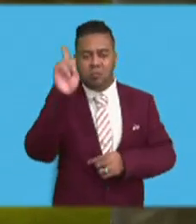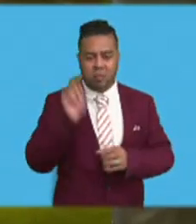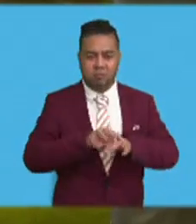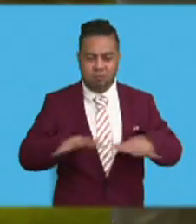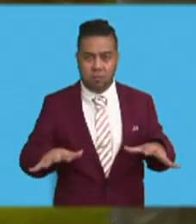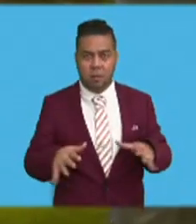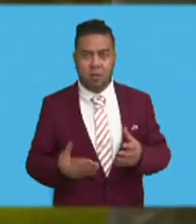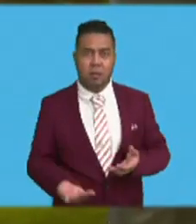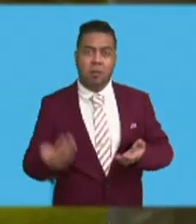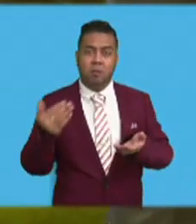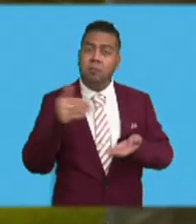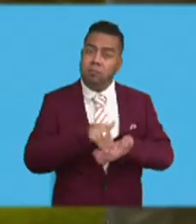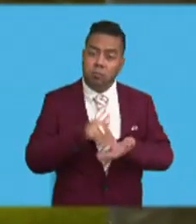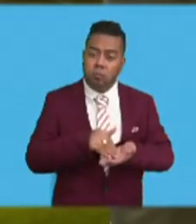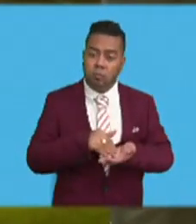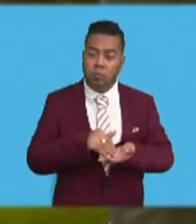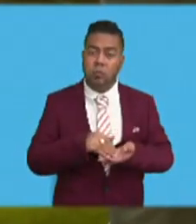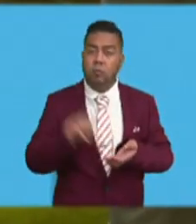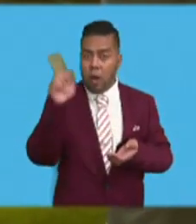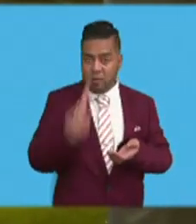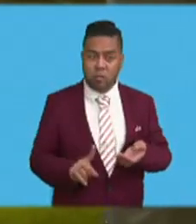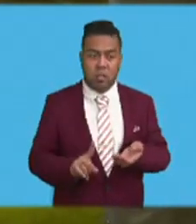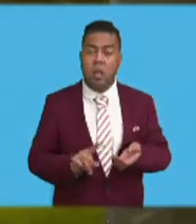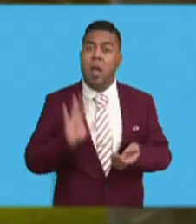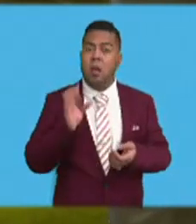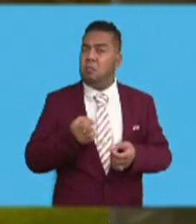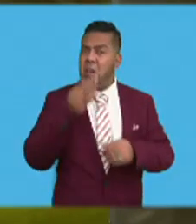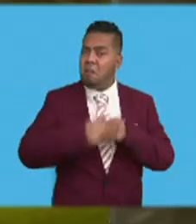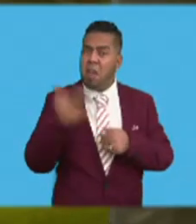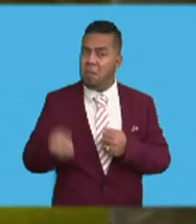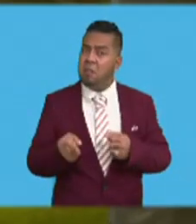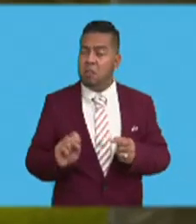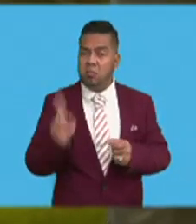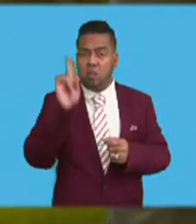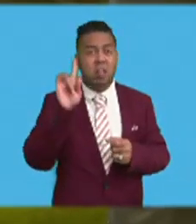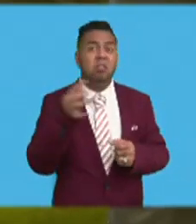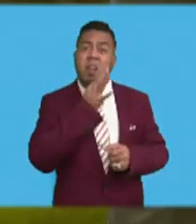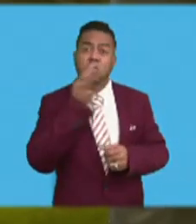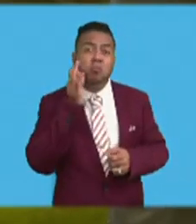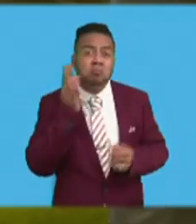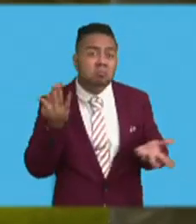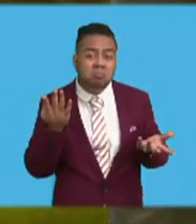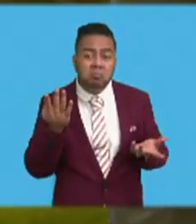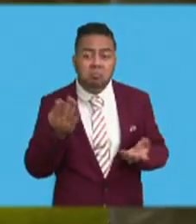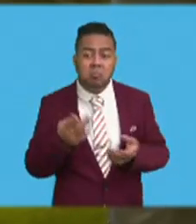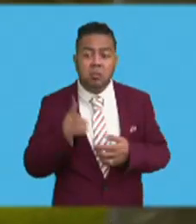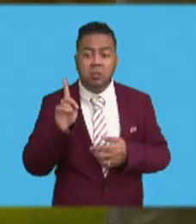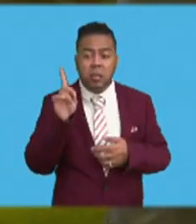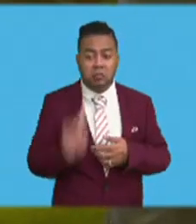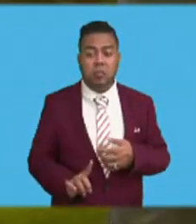additional 515 homes that have never had electricity in Taveuni. They'll be connected, and thereby increasing the number of households to more